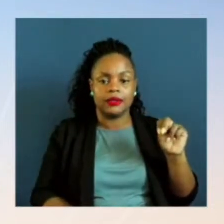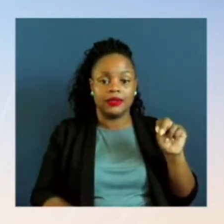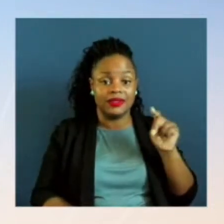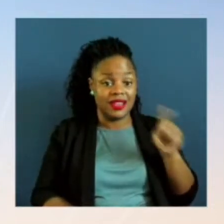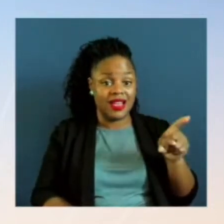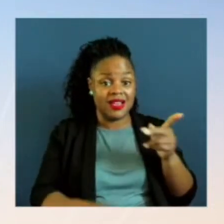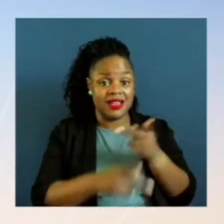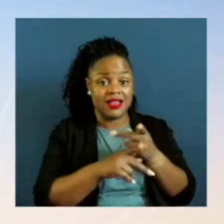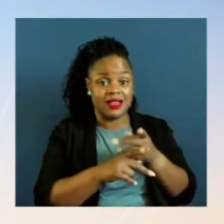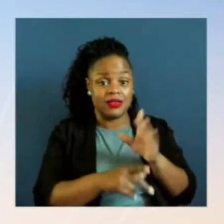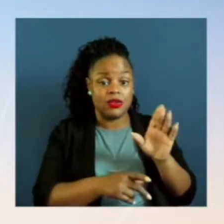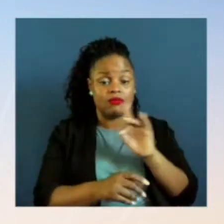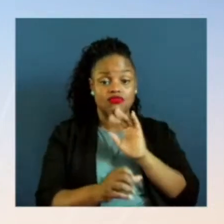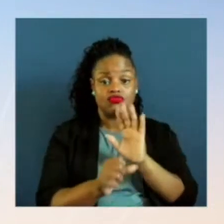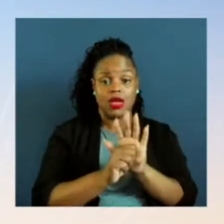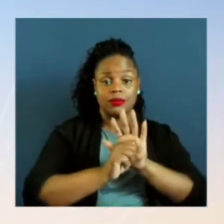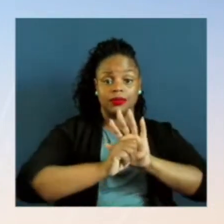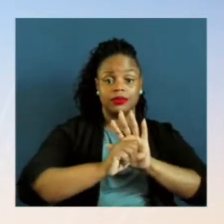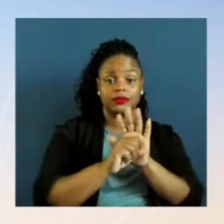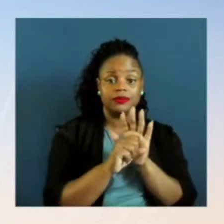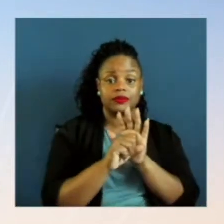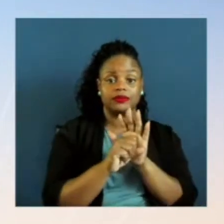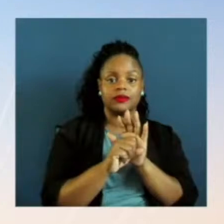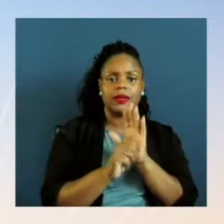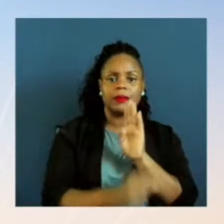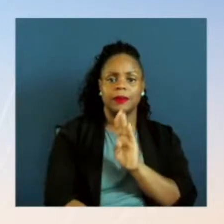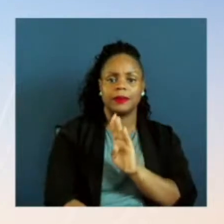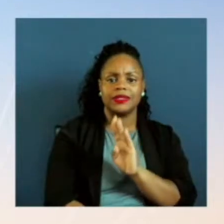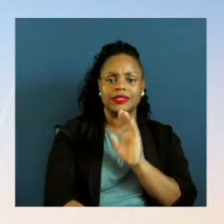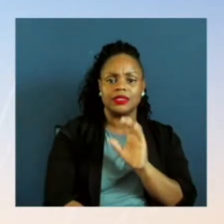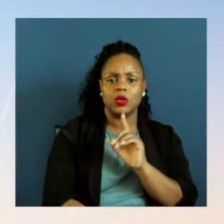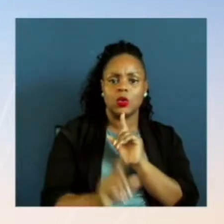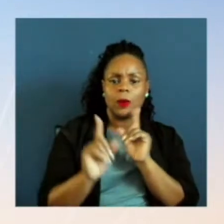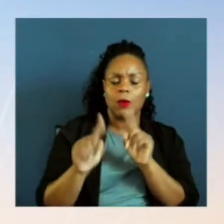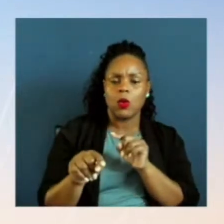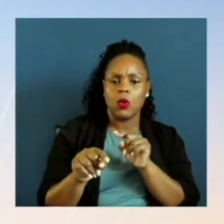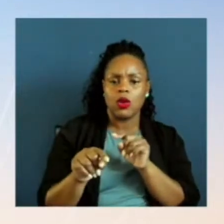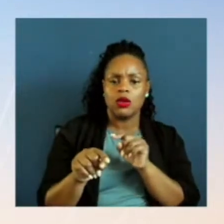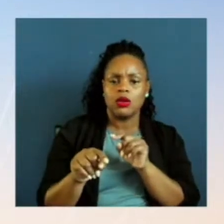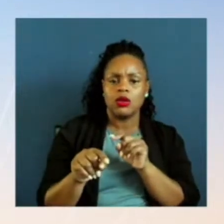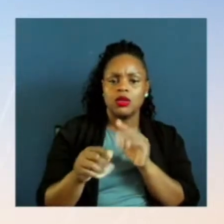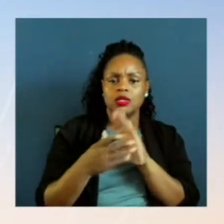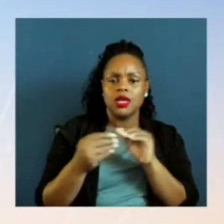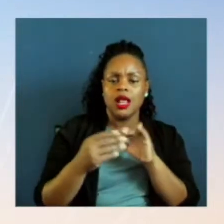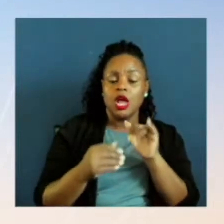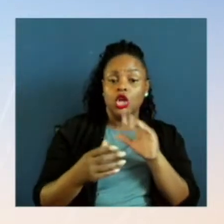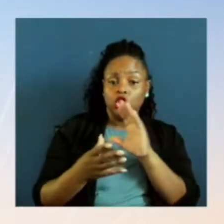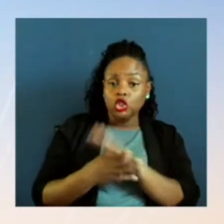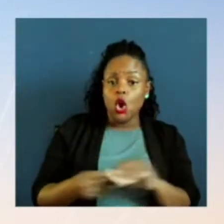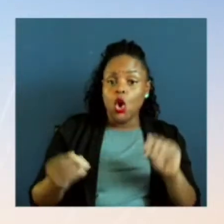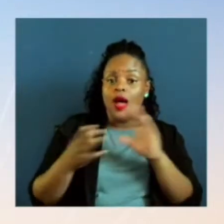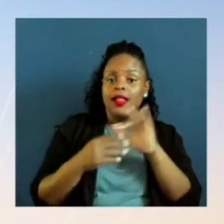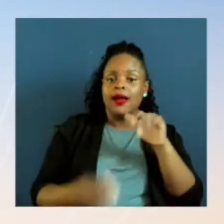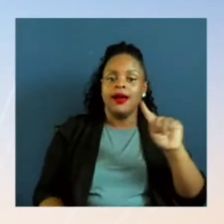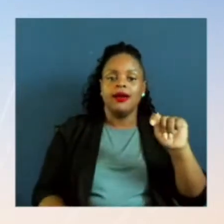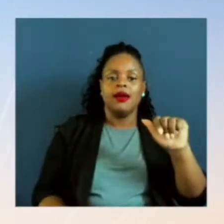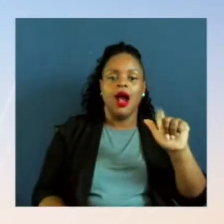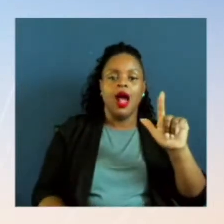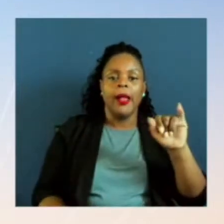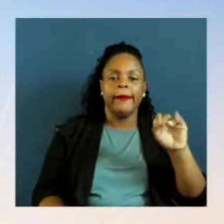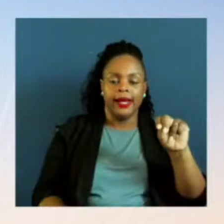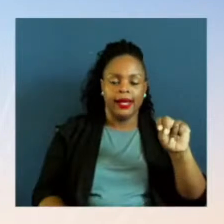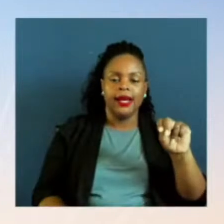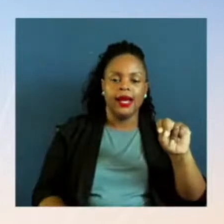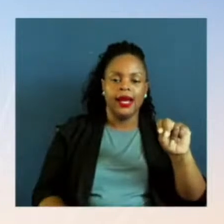from the BBC, some color from that story. Since the Taliban came to power, one man said they haven't stopped killing. A few